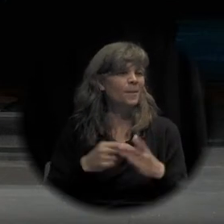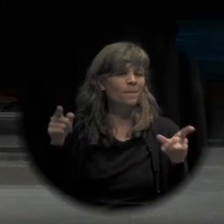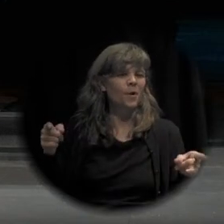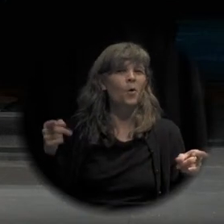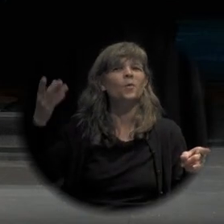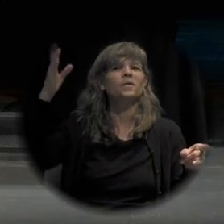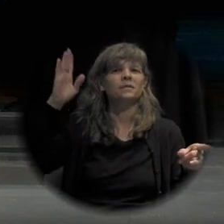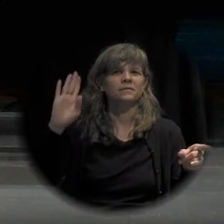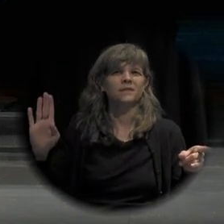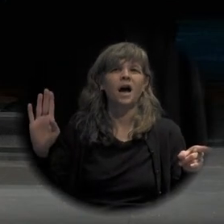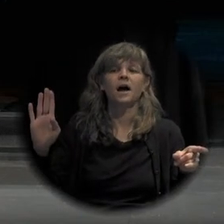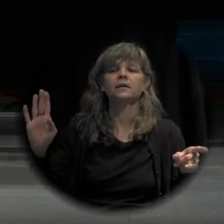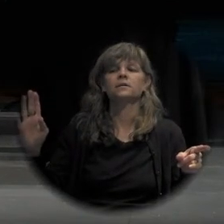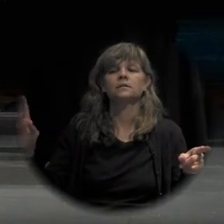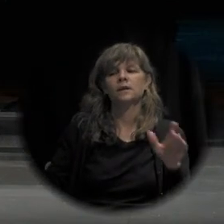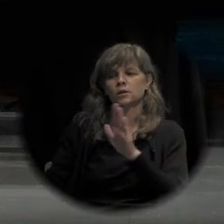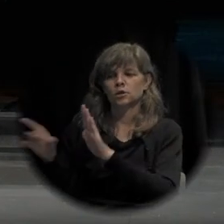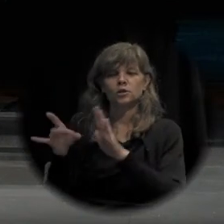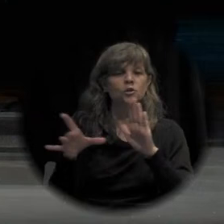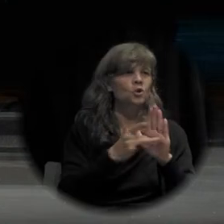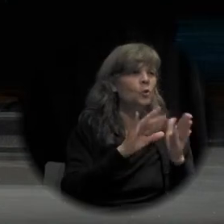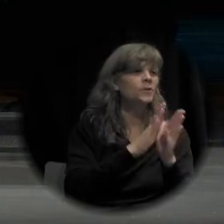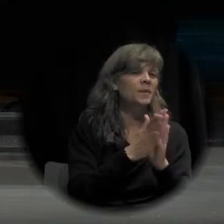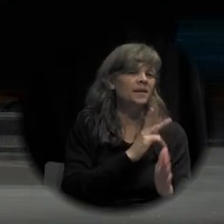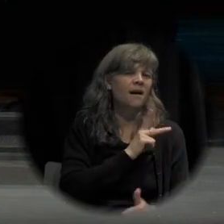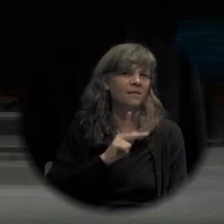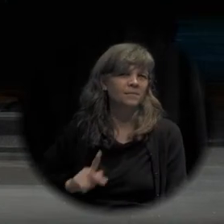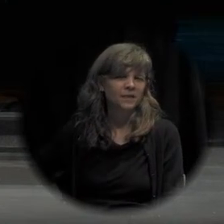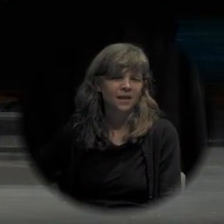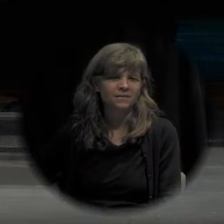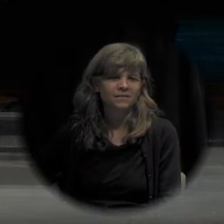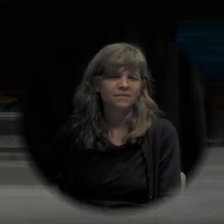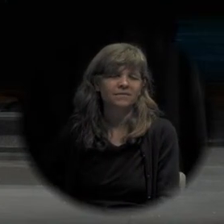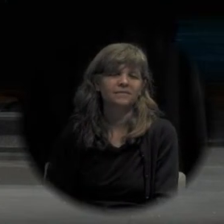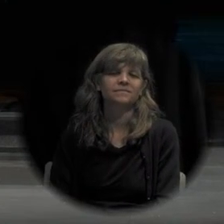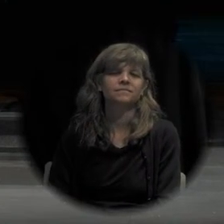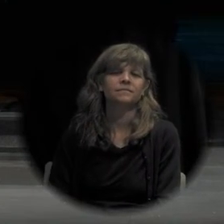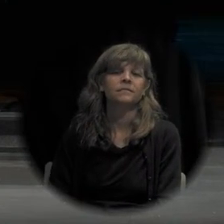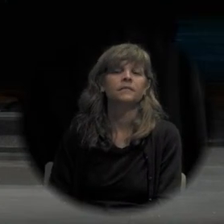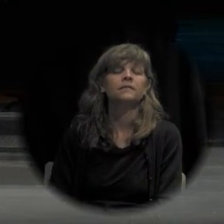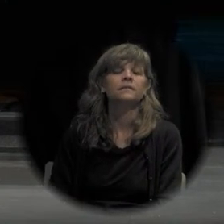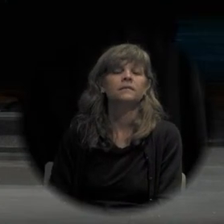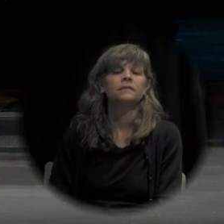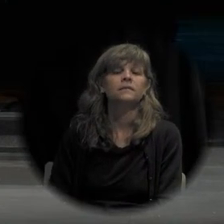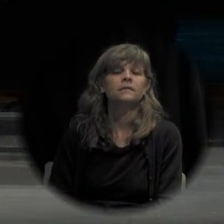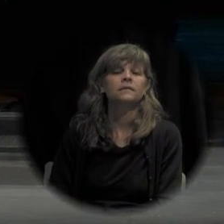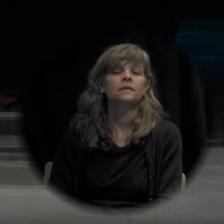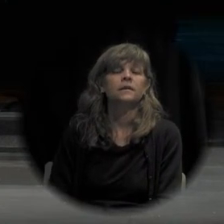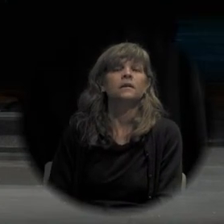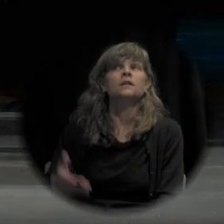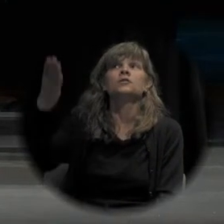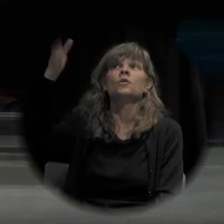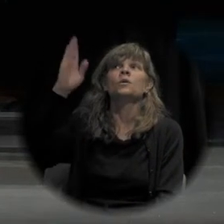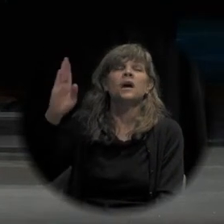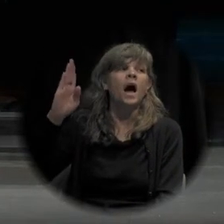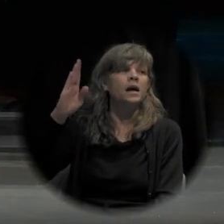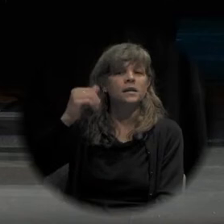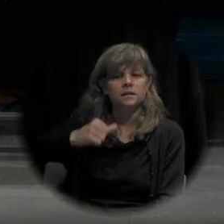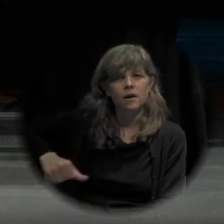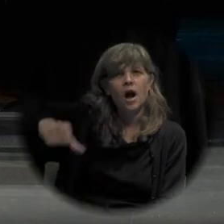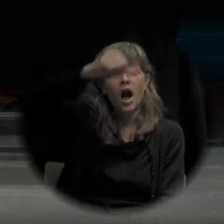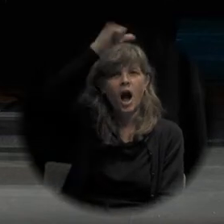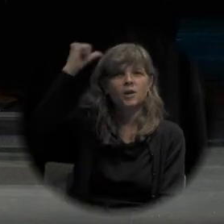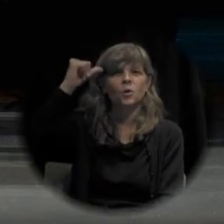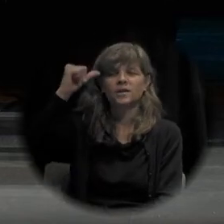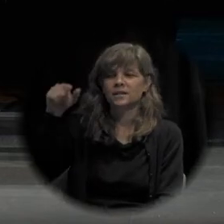here. But we also need to see that it was God's anointing. Let me put it a different way.